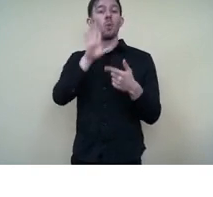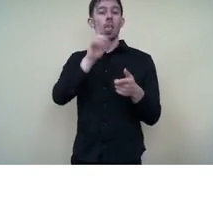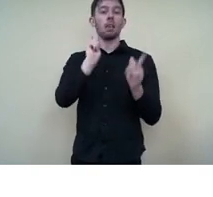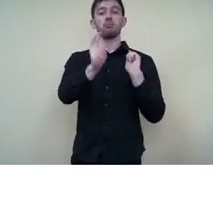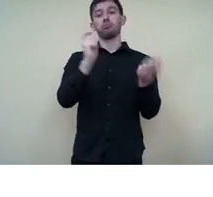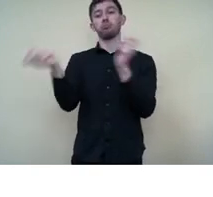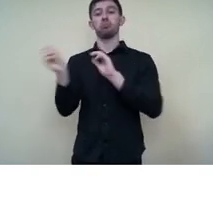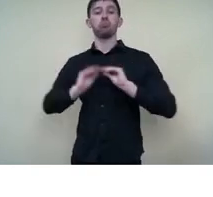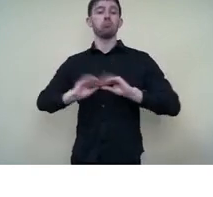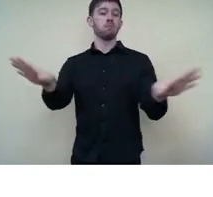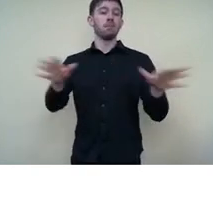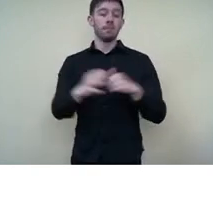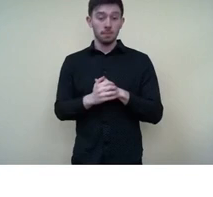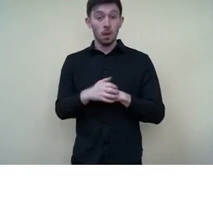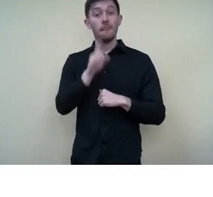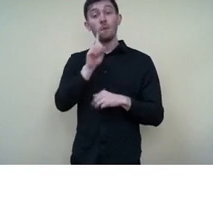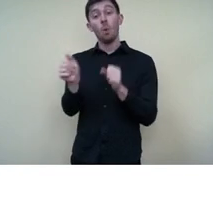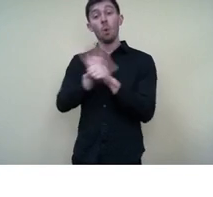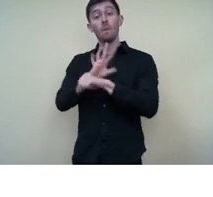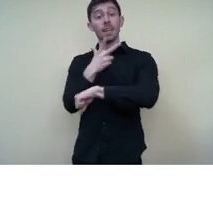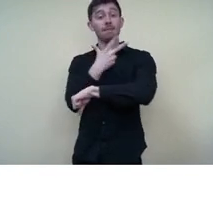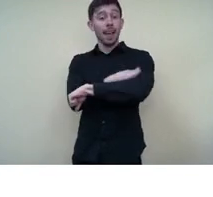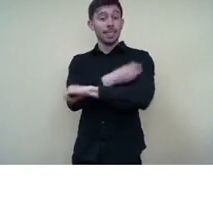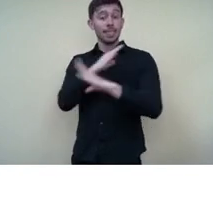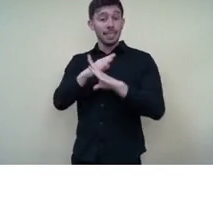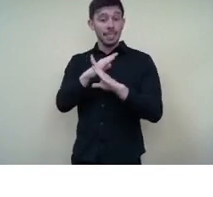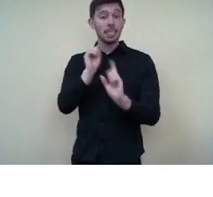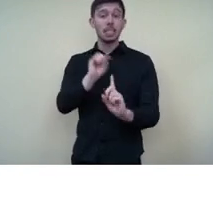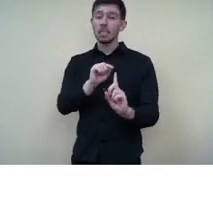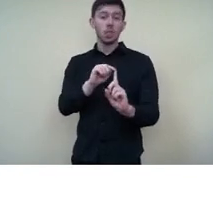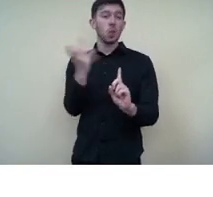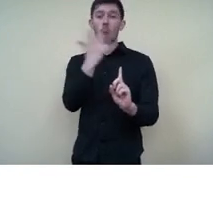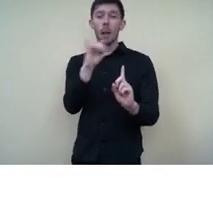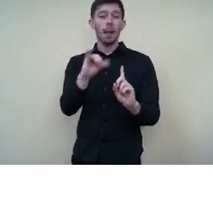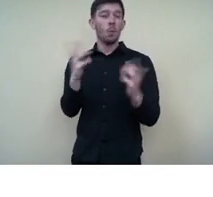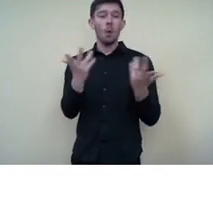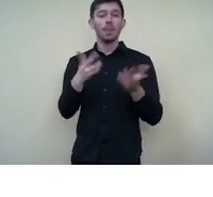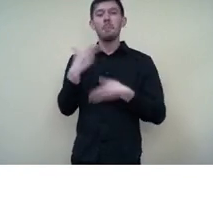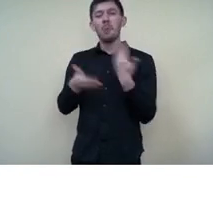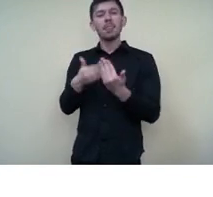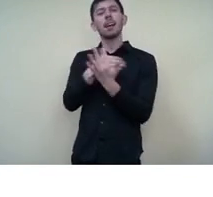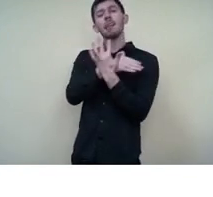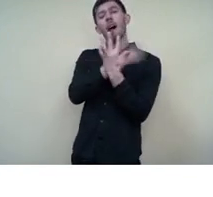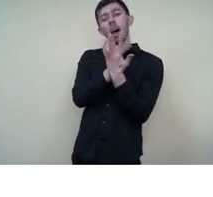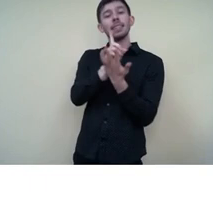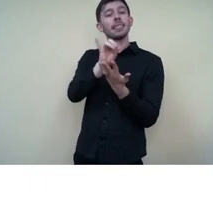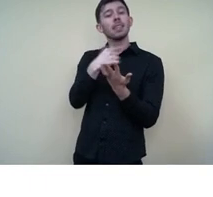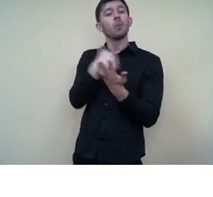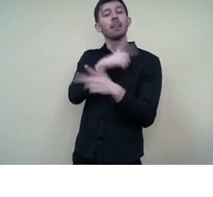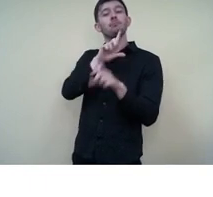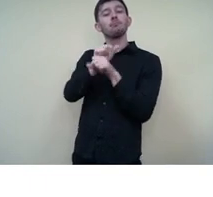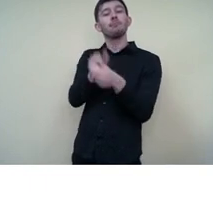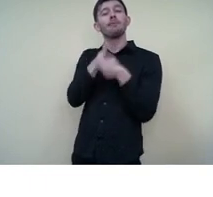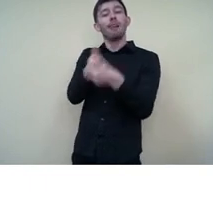the question is, well, for the COVID-19 vaccine, what did this really look like? Let's apply what happened with COVID